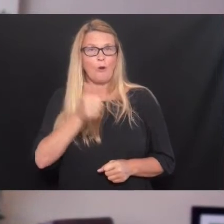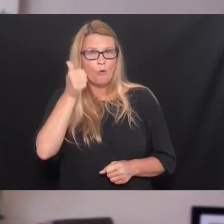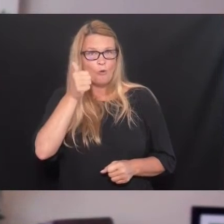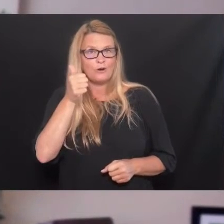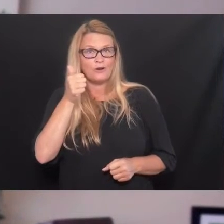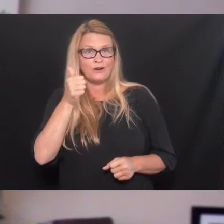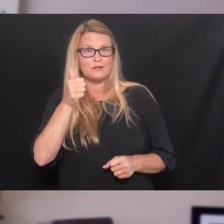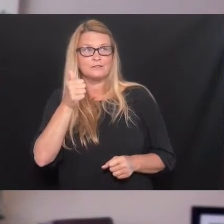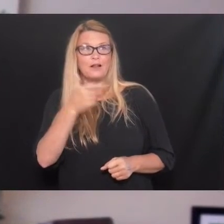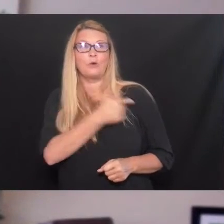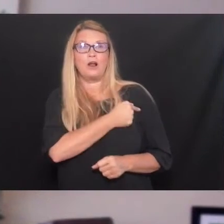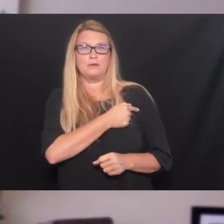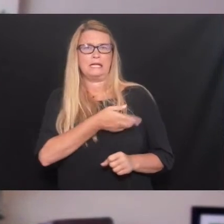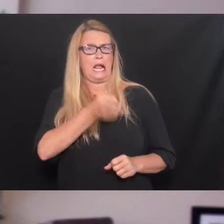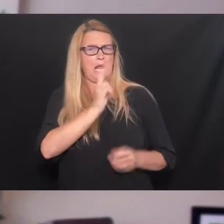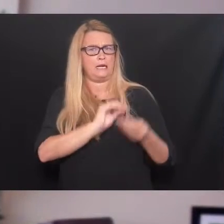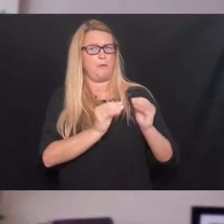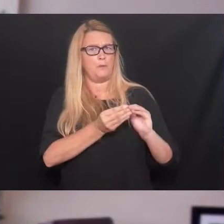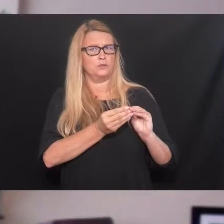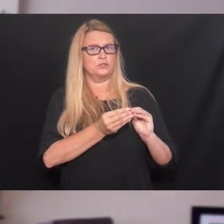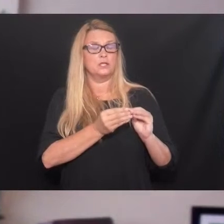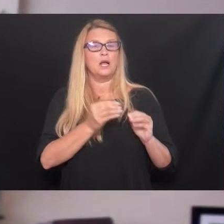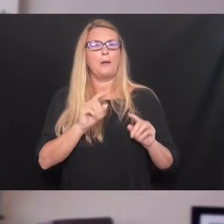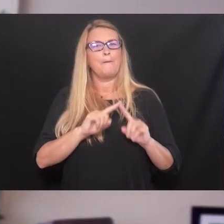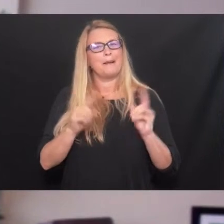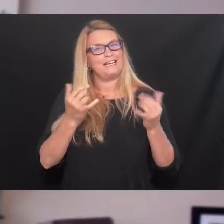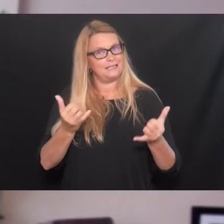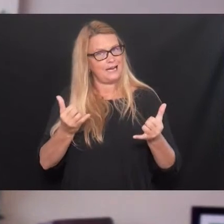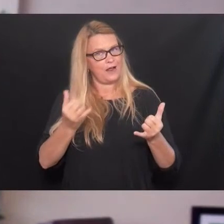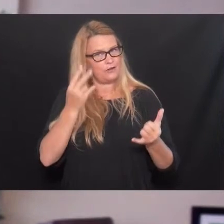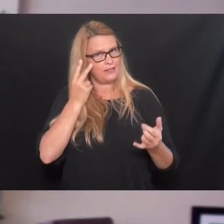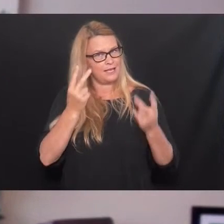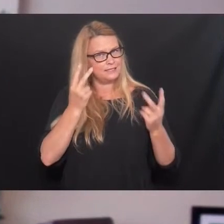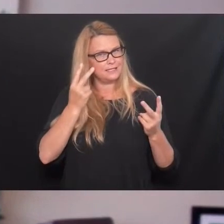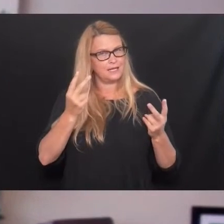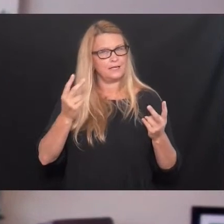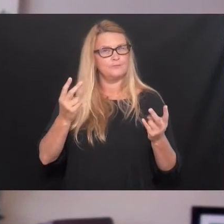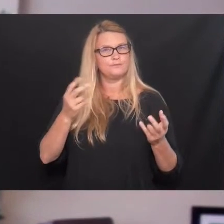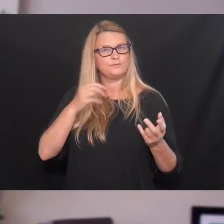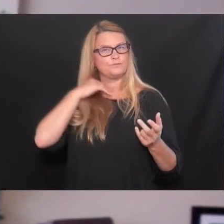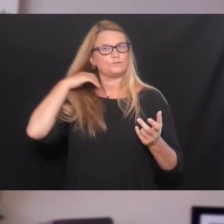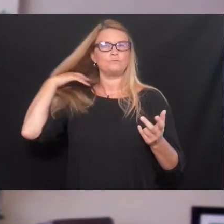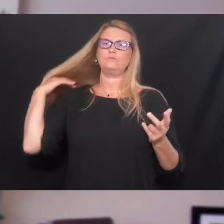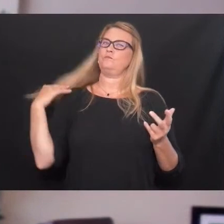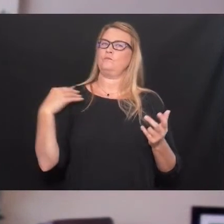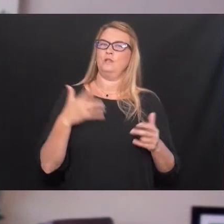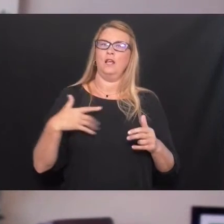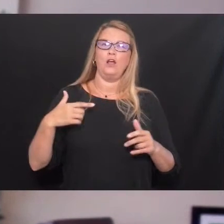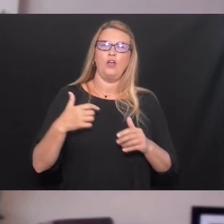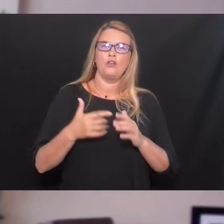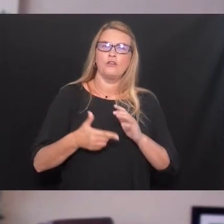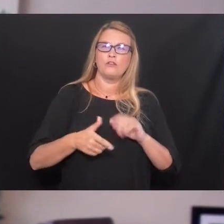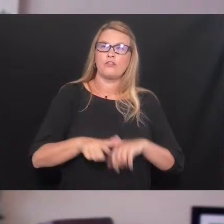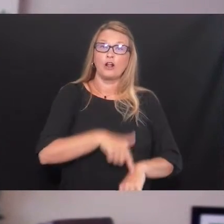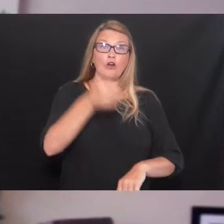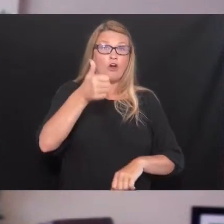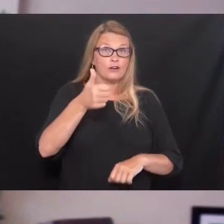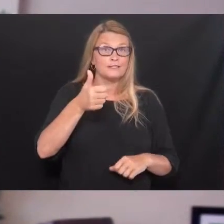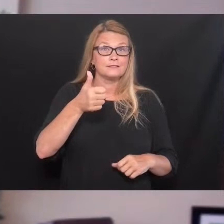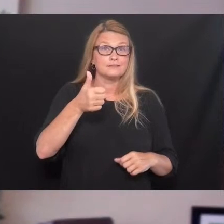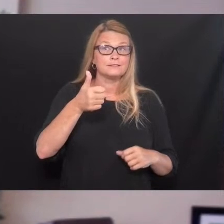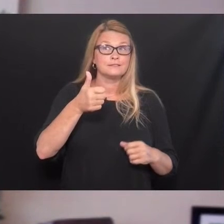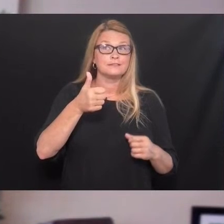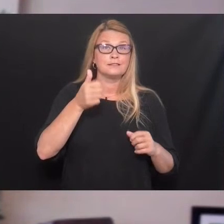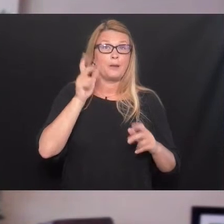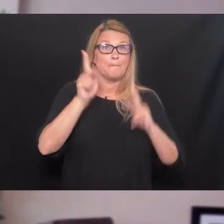immunized at a very high rate. And what they found was, as they started to look, that the longer it had been since people had gotten